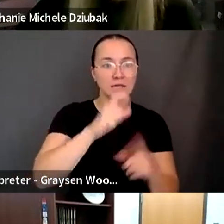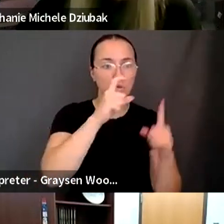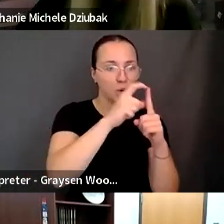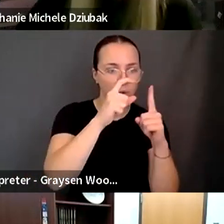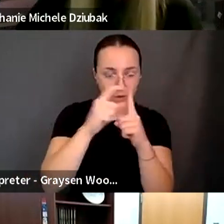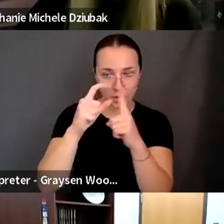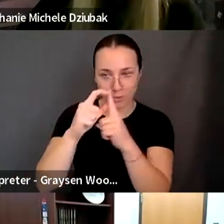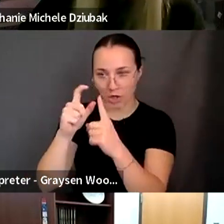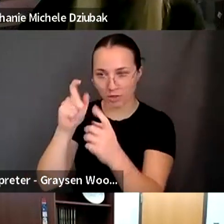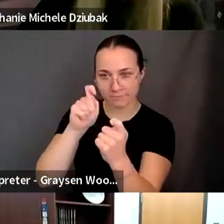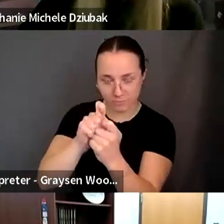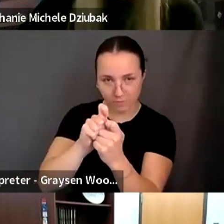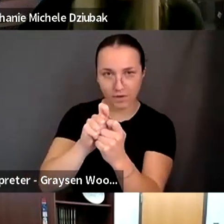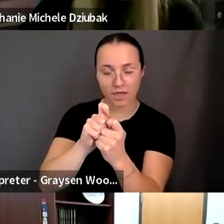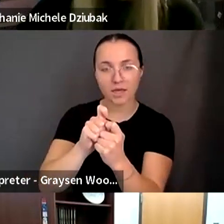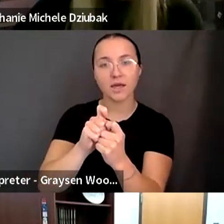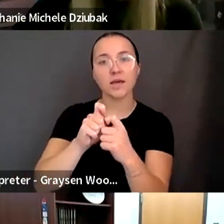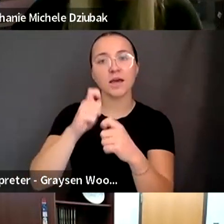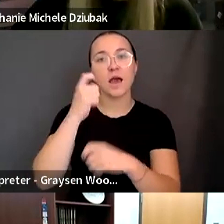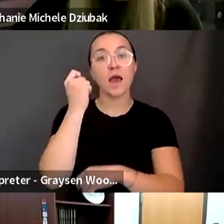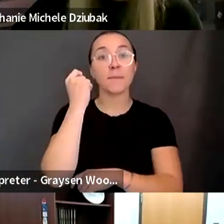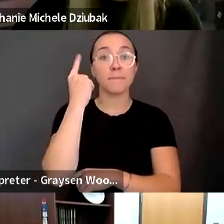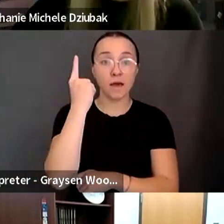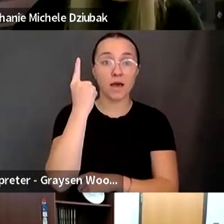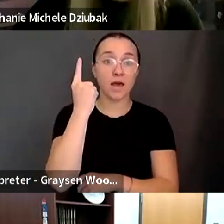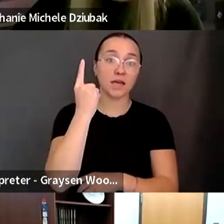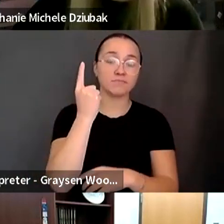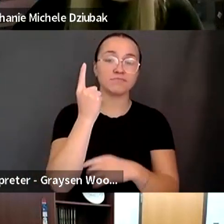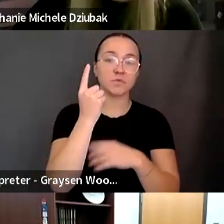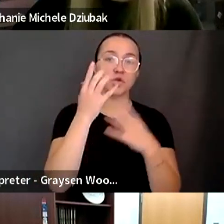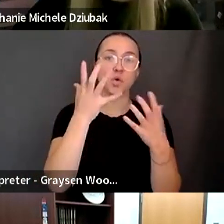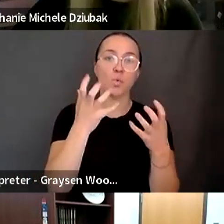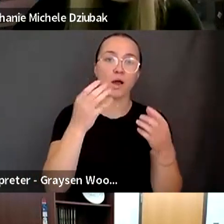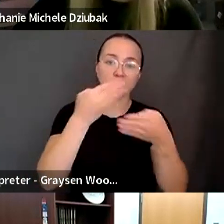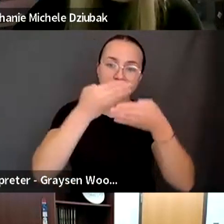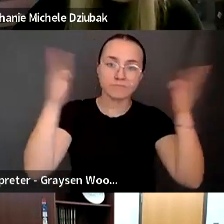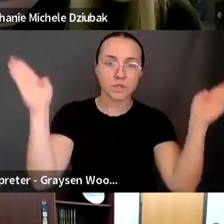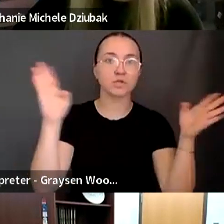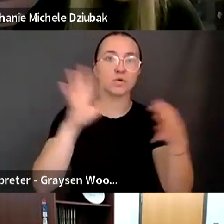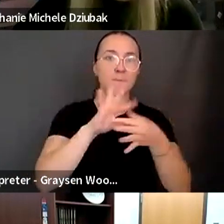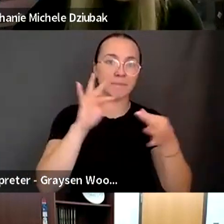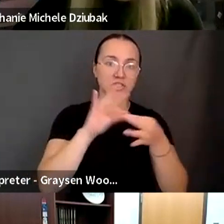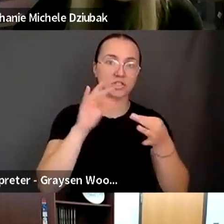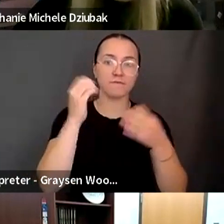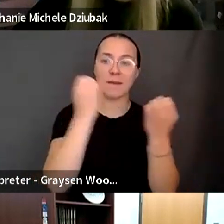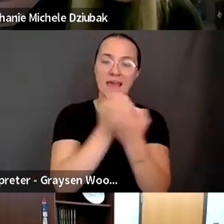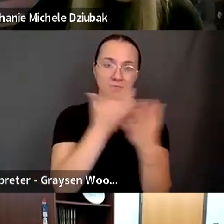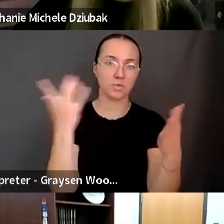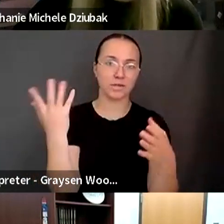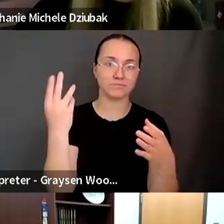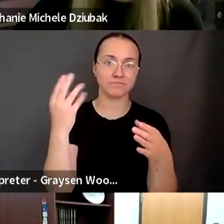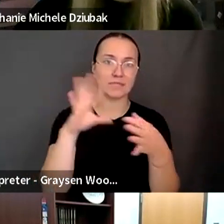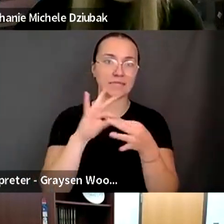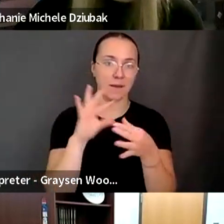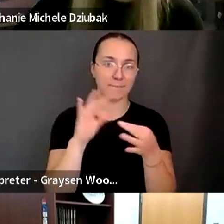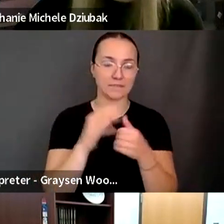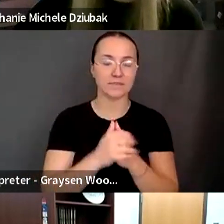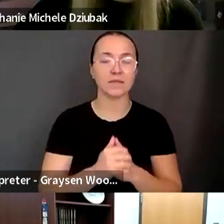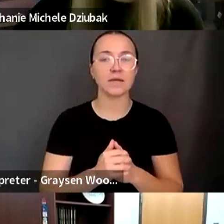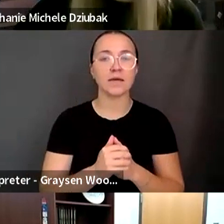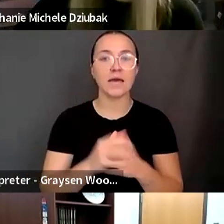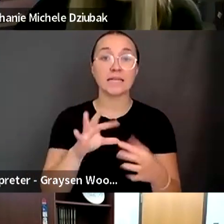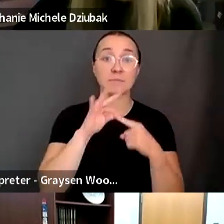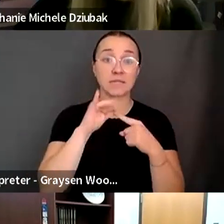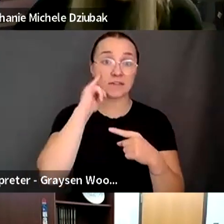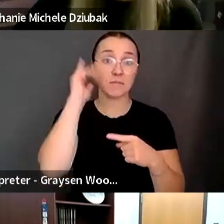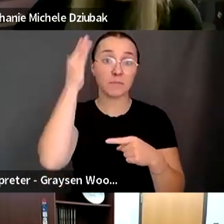word. But you want to get the gist of what everybody was saying. And especially if we have a presenter